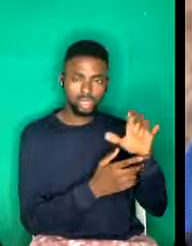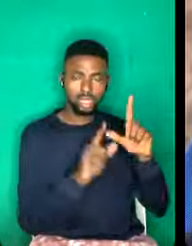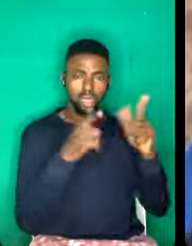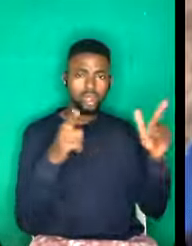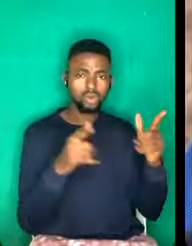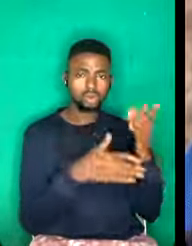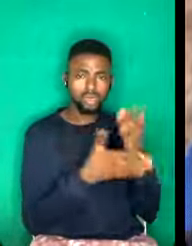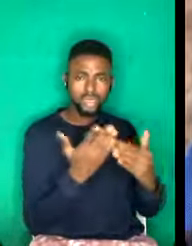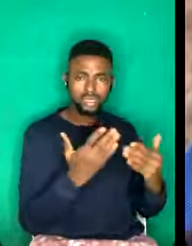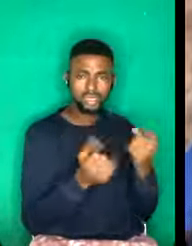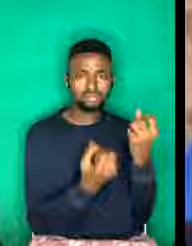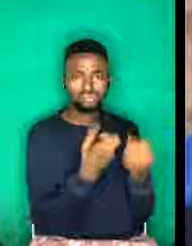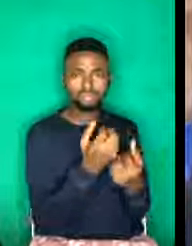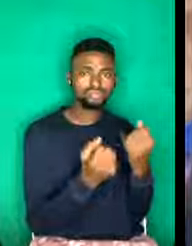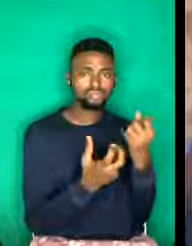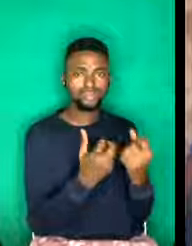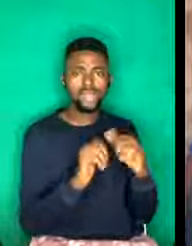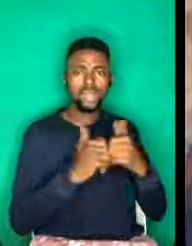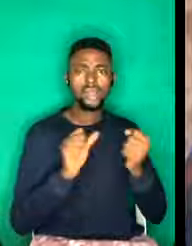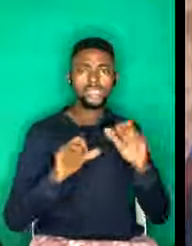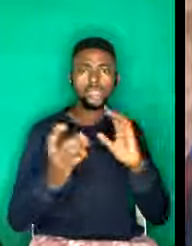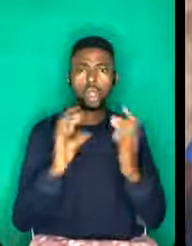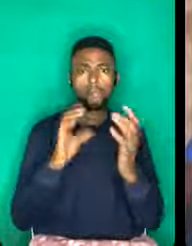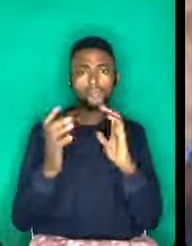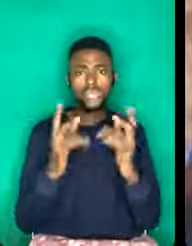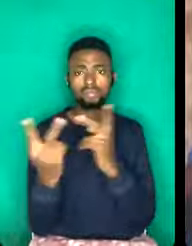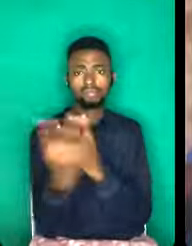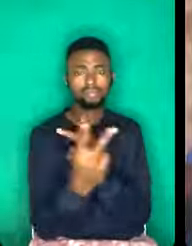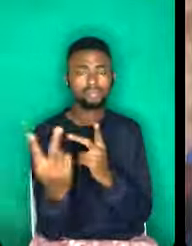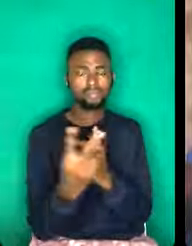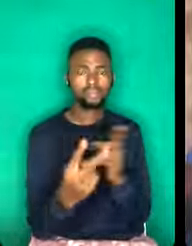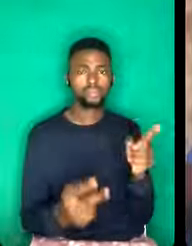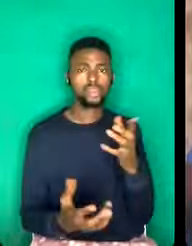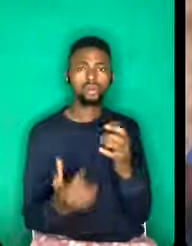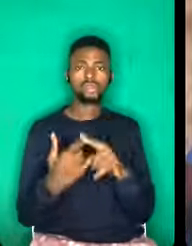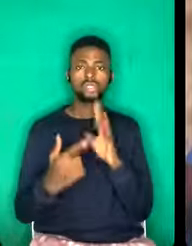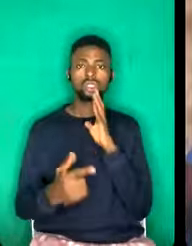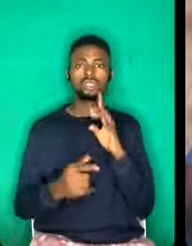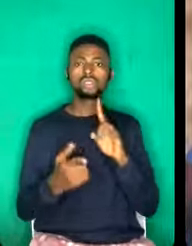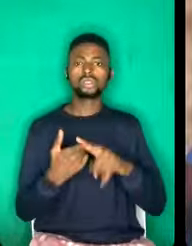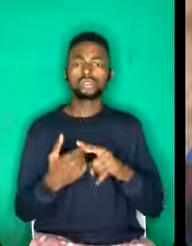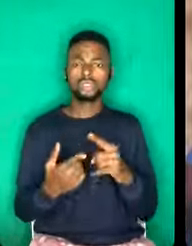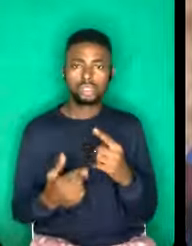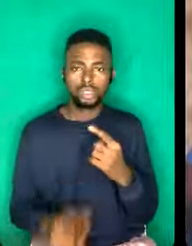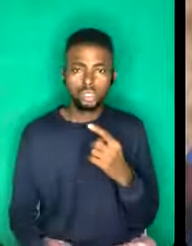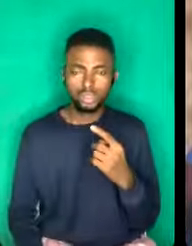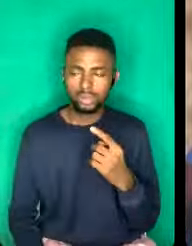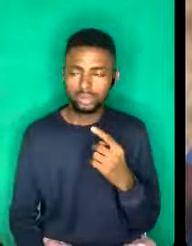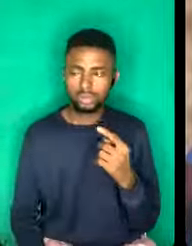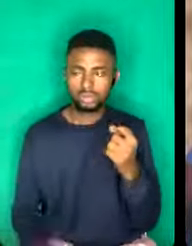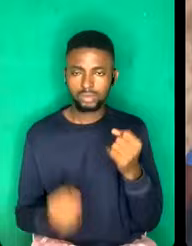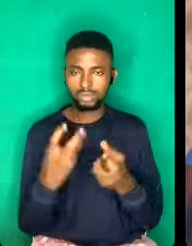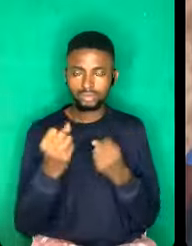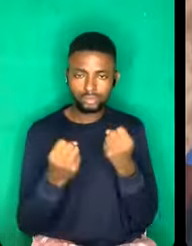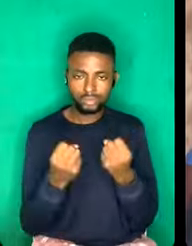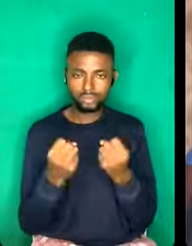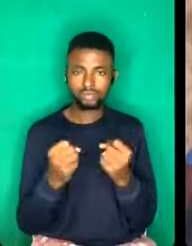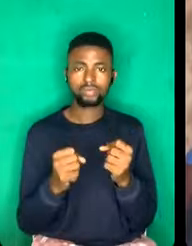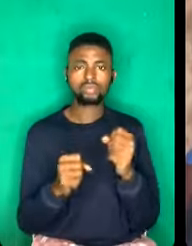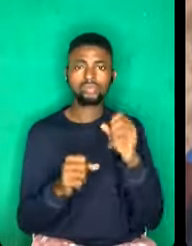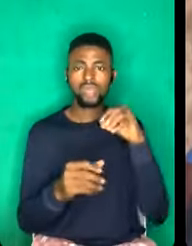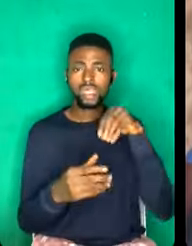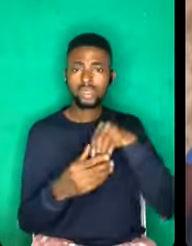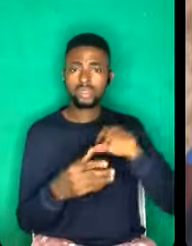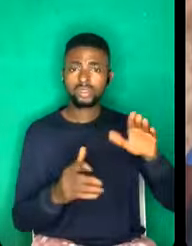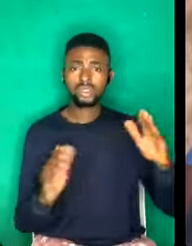it? Okay, let me just talk about speaking with sign first. Mm. In your introduction, you